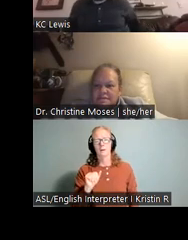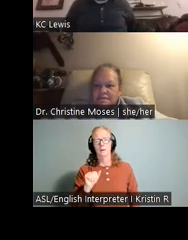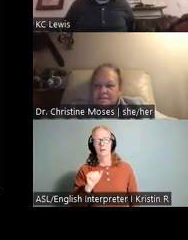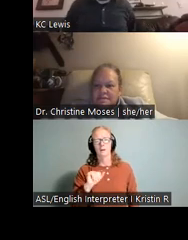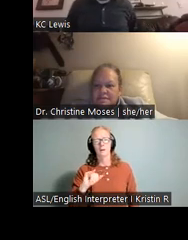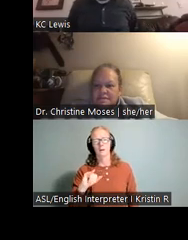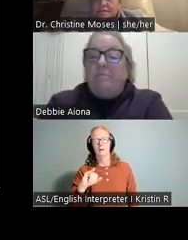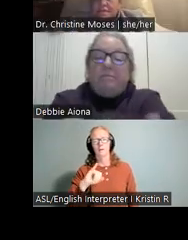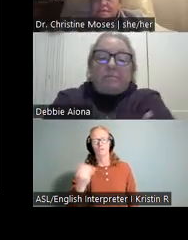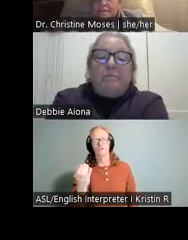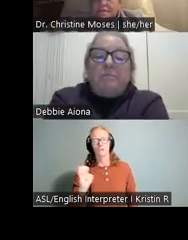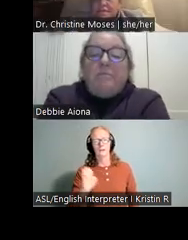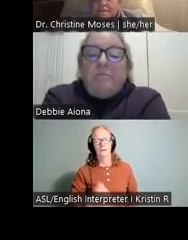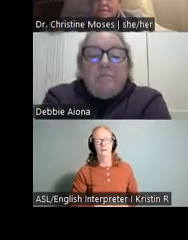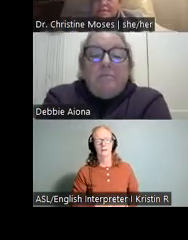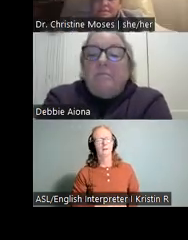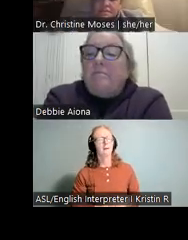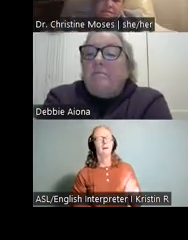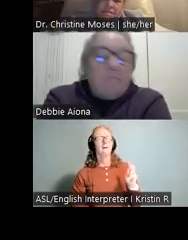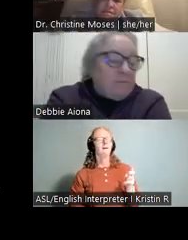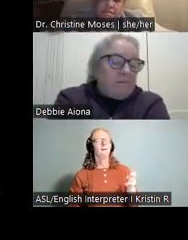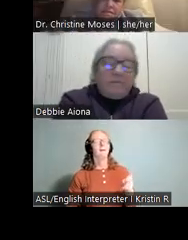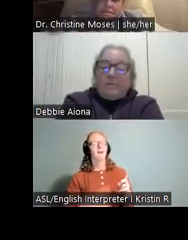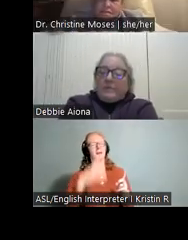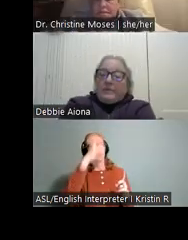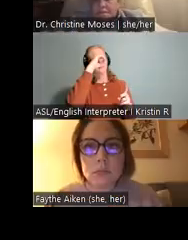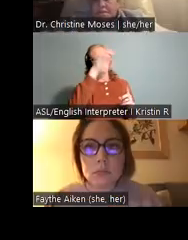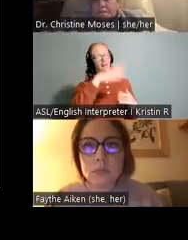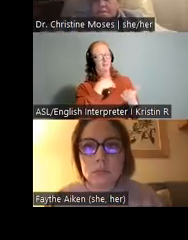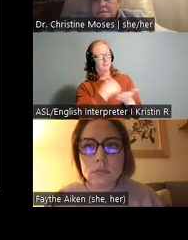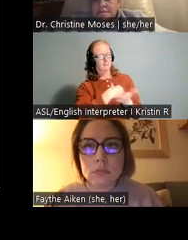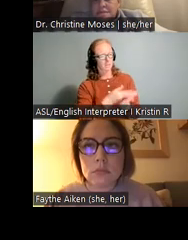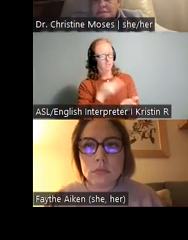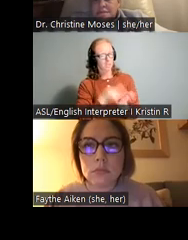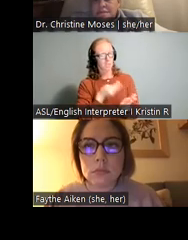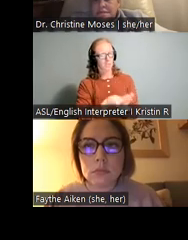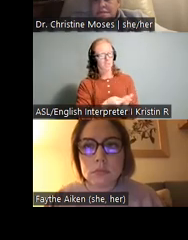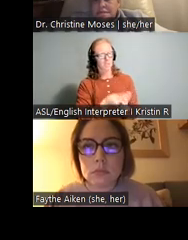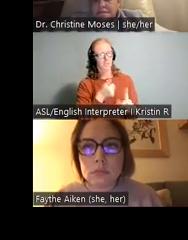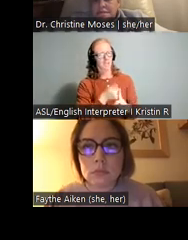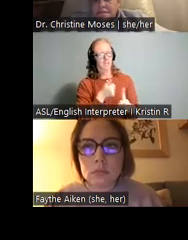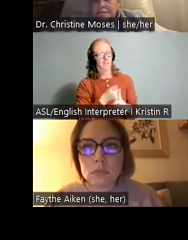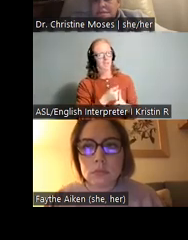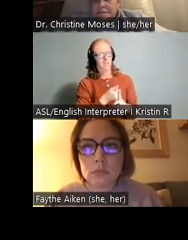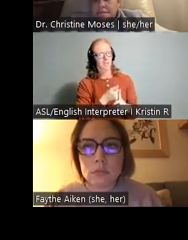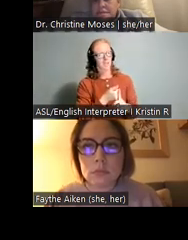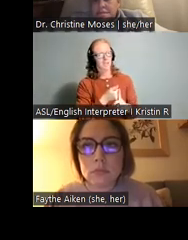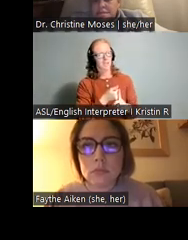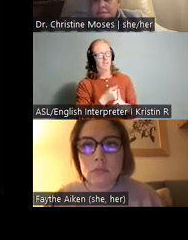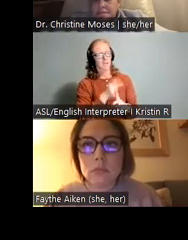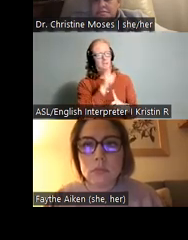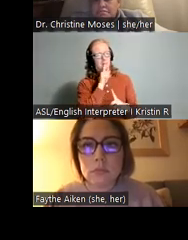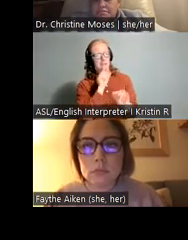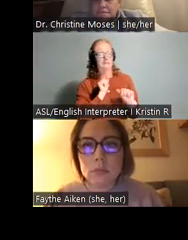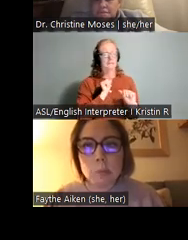I mean, I think that it's like the budget, the police budget itself is such a contentious issue